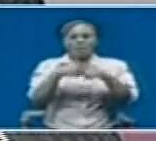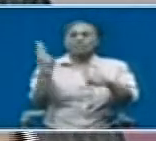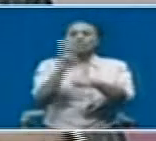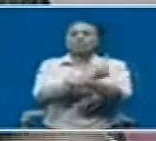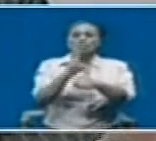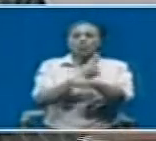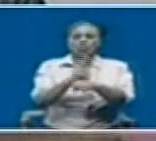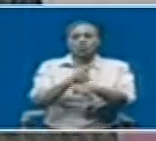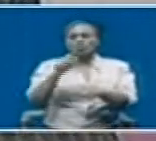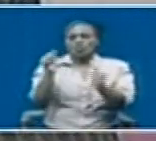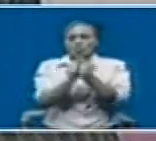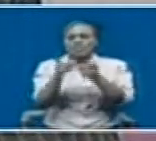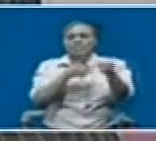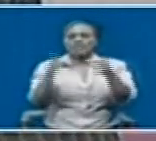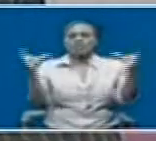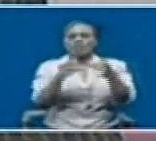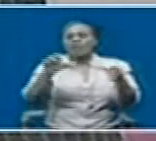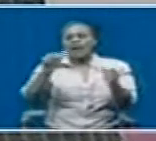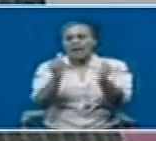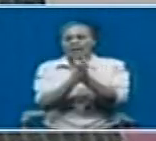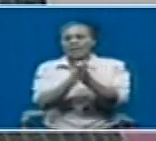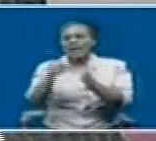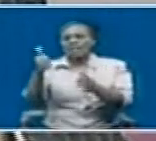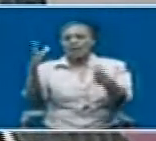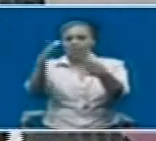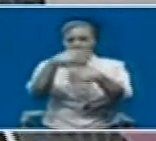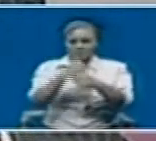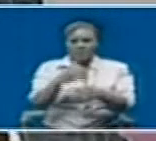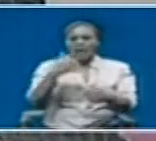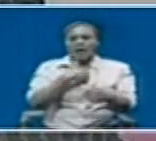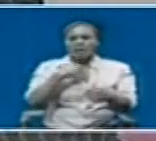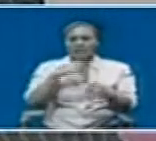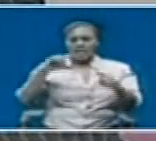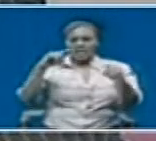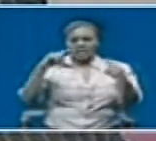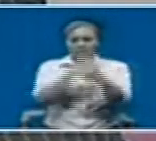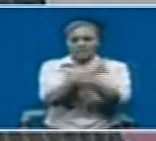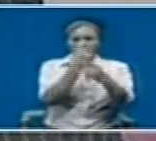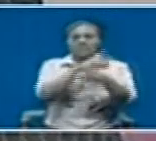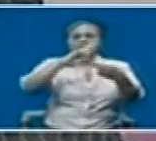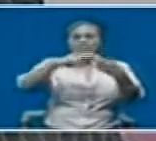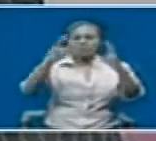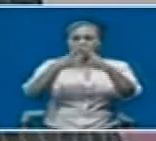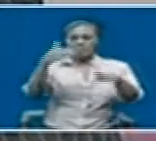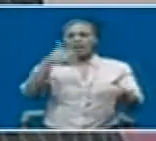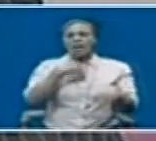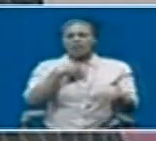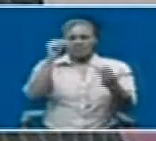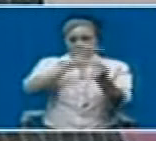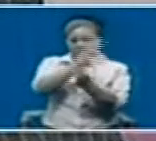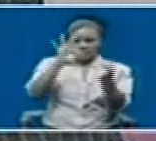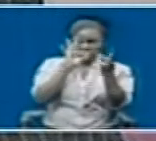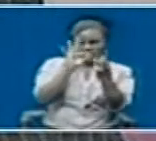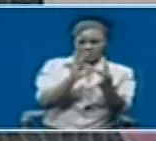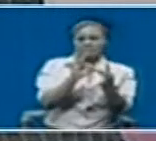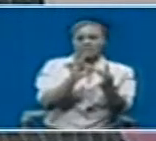Safaricom and for other competitors in the market. We have other types of relationships that are very, very specific